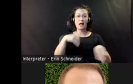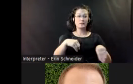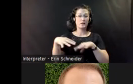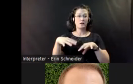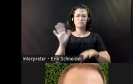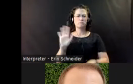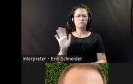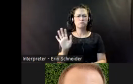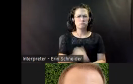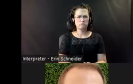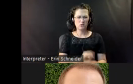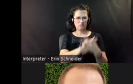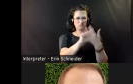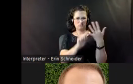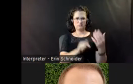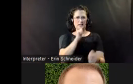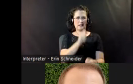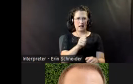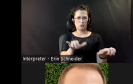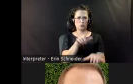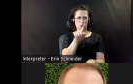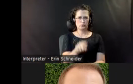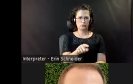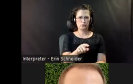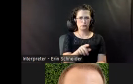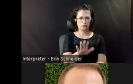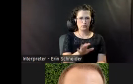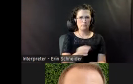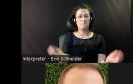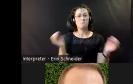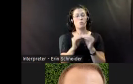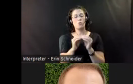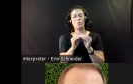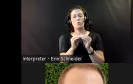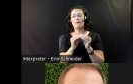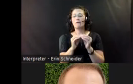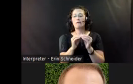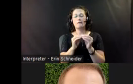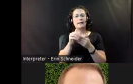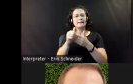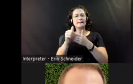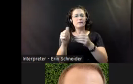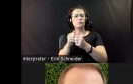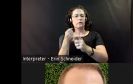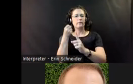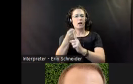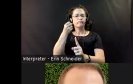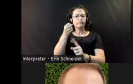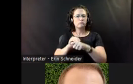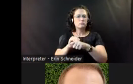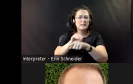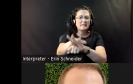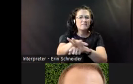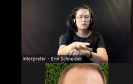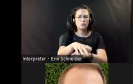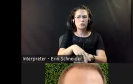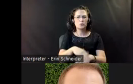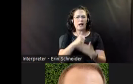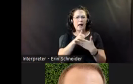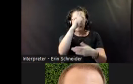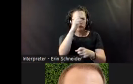you see there. Instead, they're really more of an impactful leader, right? They're more of an influencer, a strategist, a collaborator,